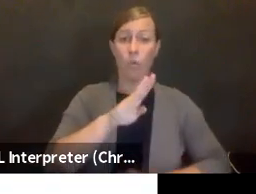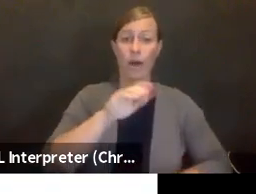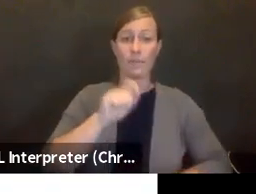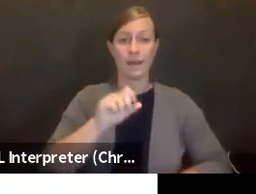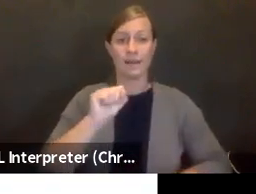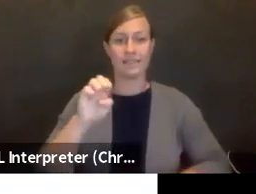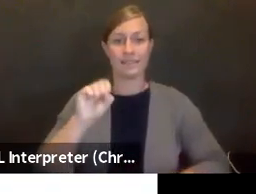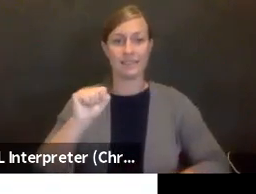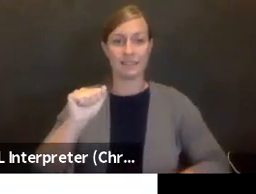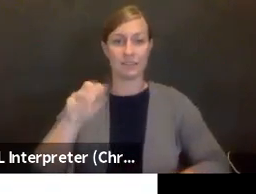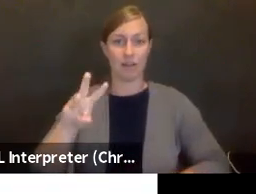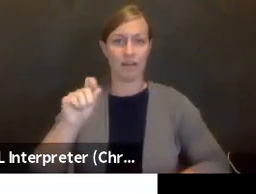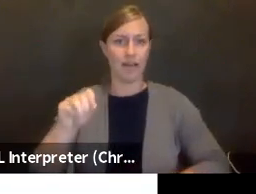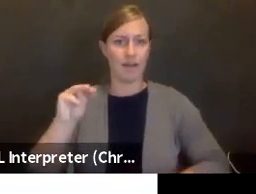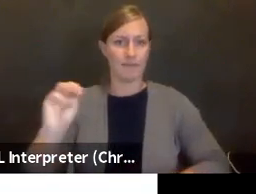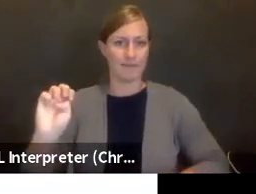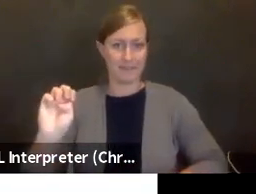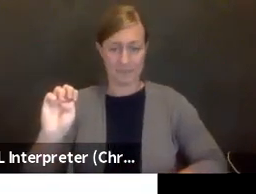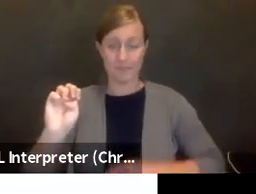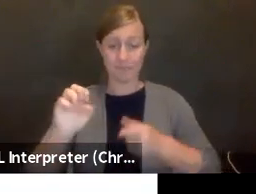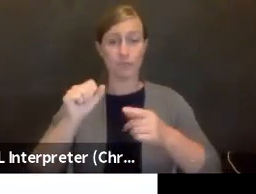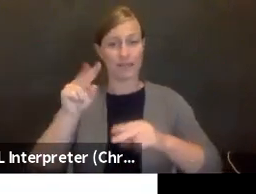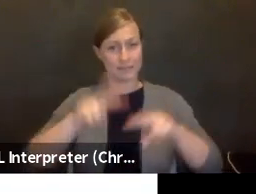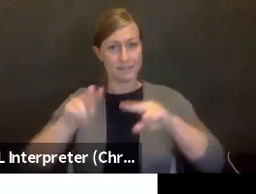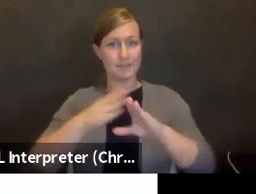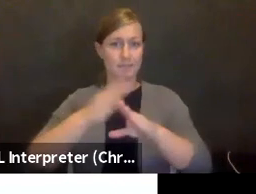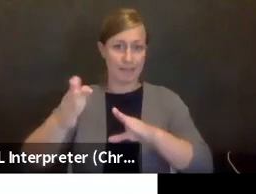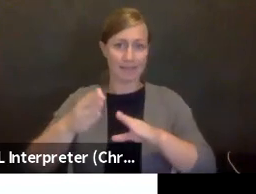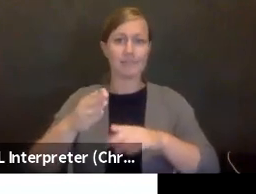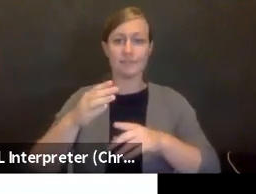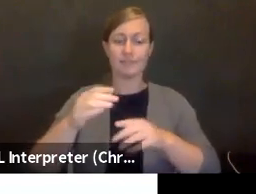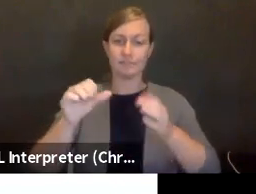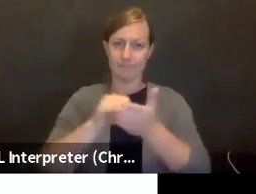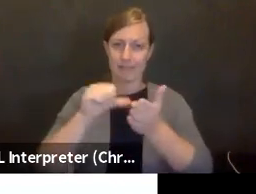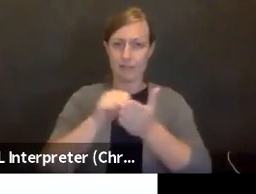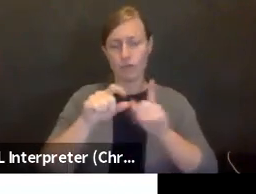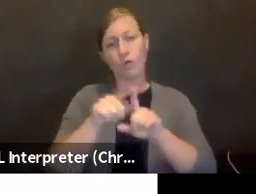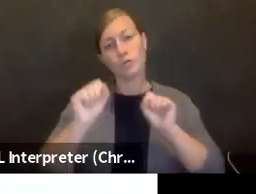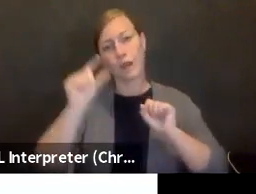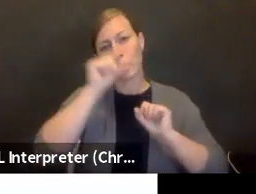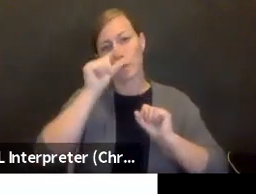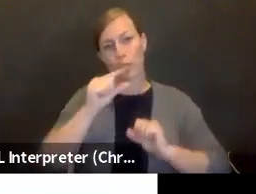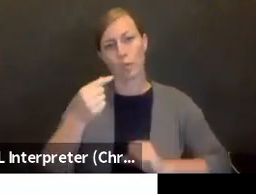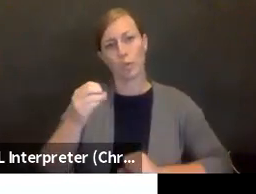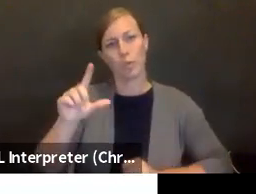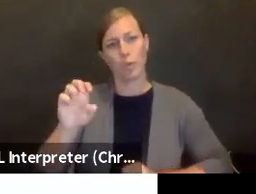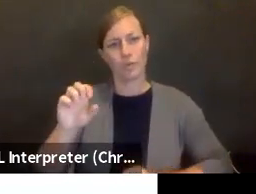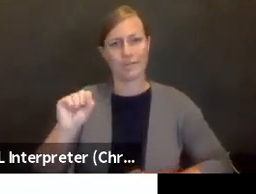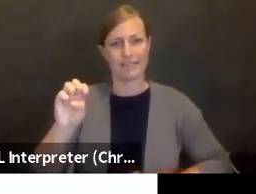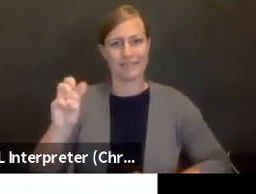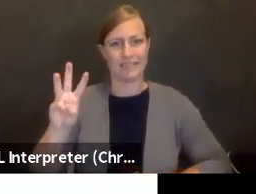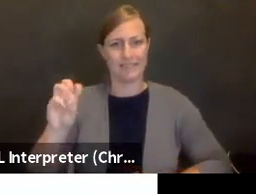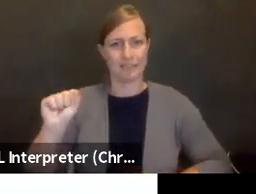web.seesaw.me. It will take you to this main page. You could also just Google Seesaw. And if you're needing additional help